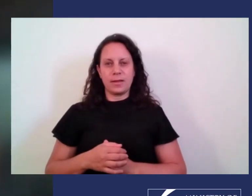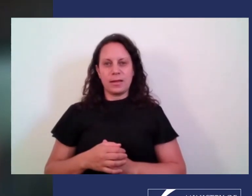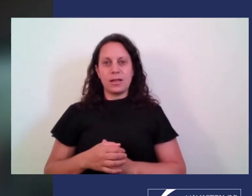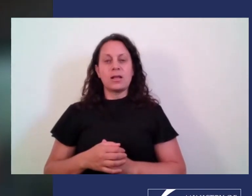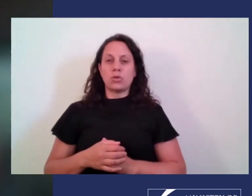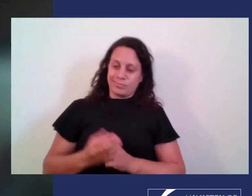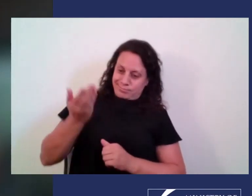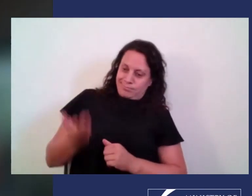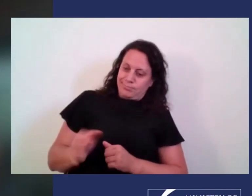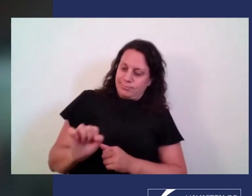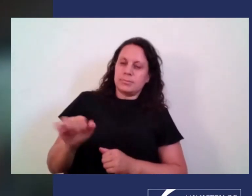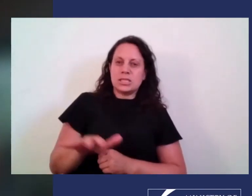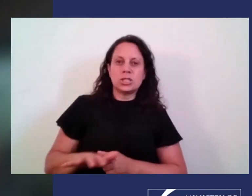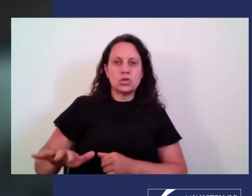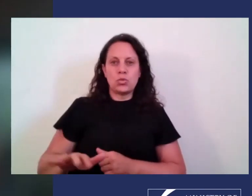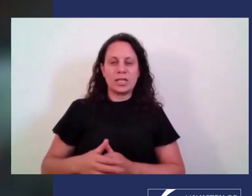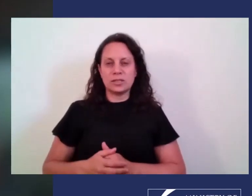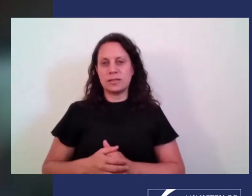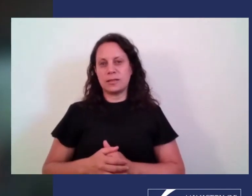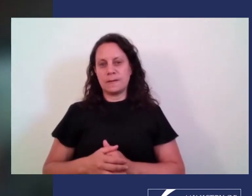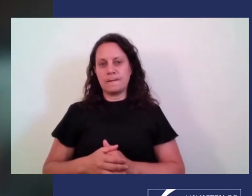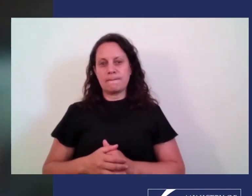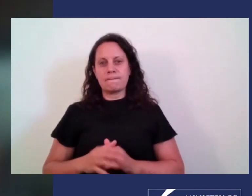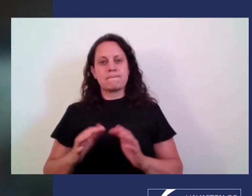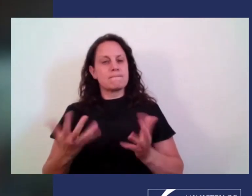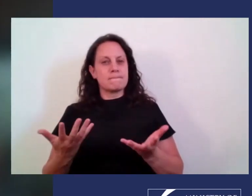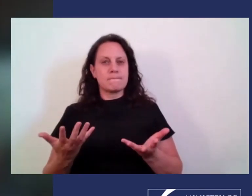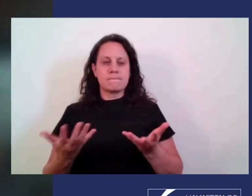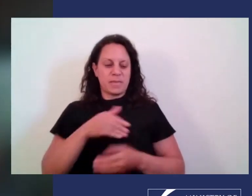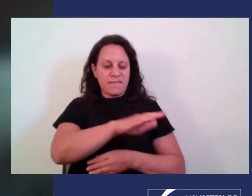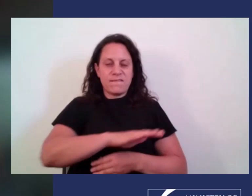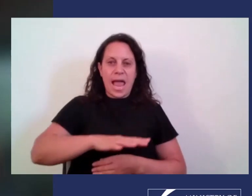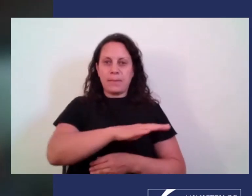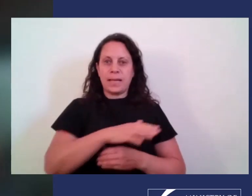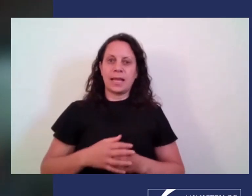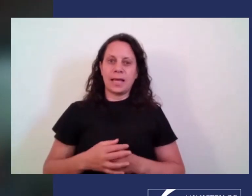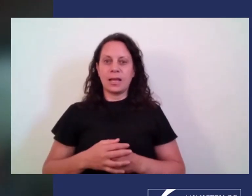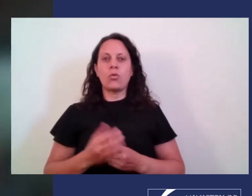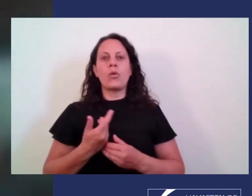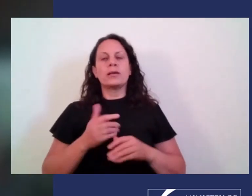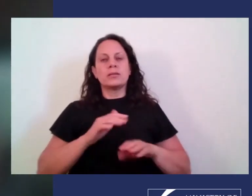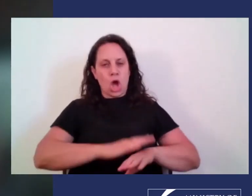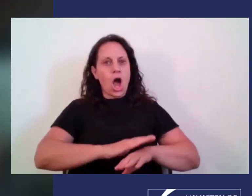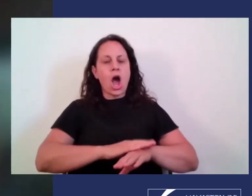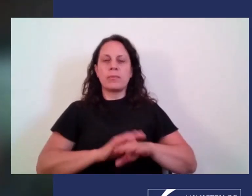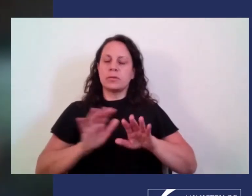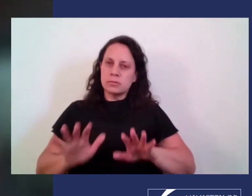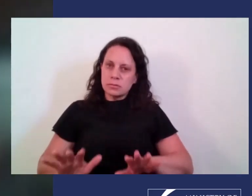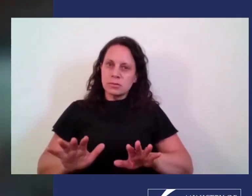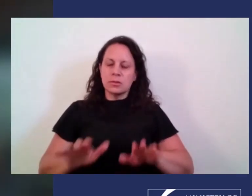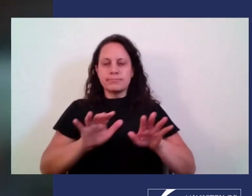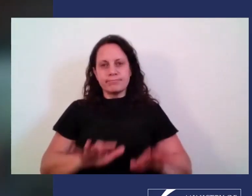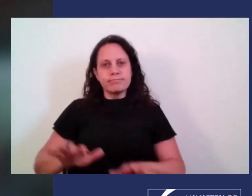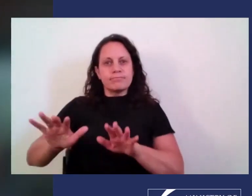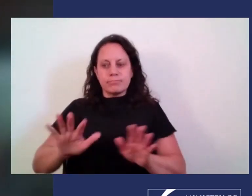for him to get vaccinated, we just basically took our time. He looked at lots of things so